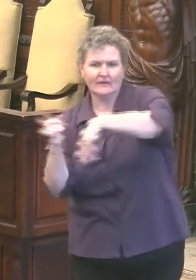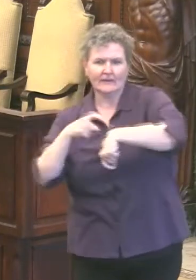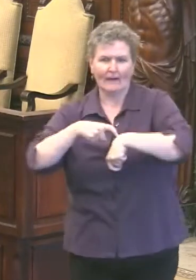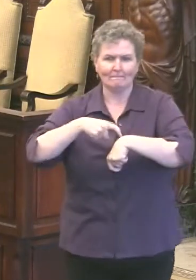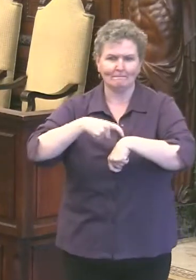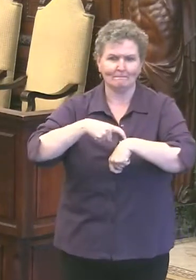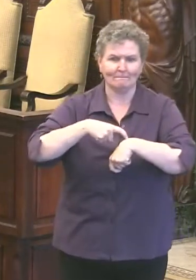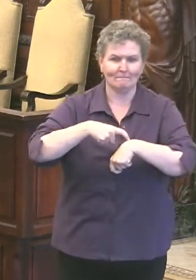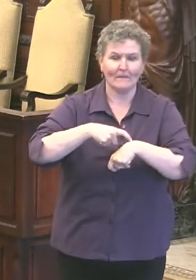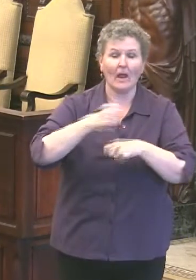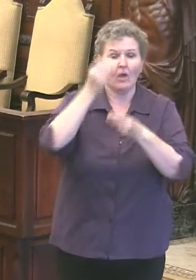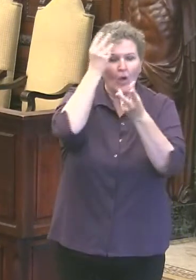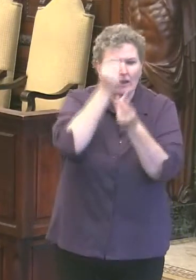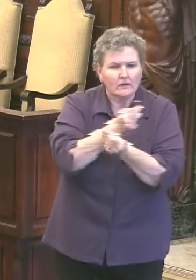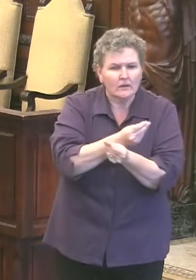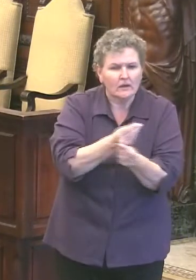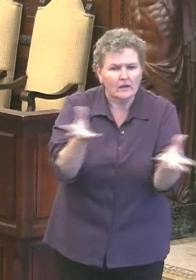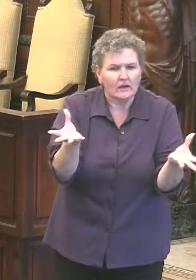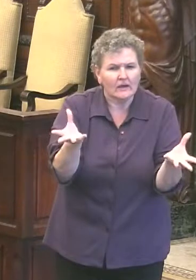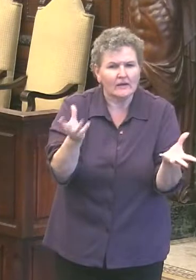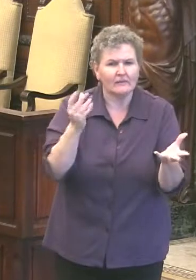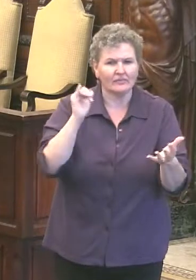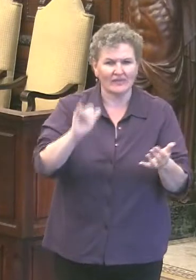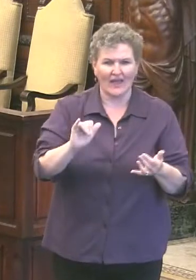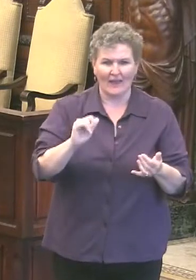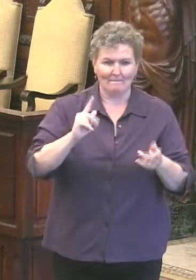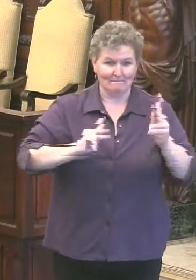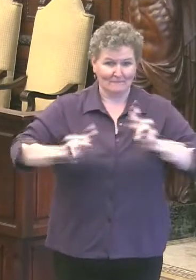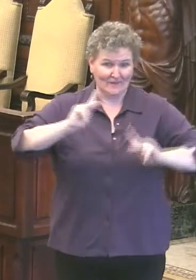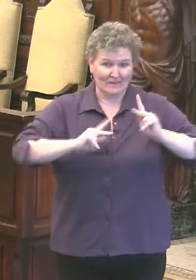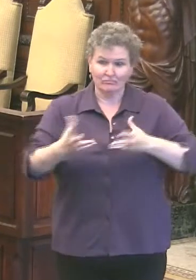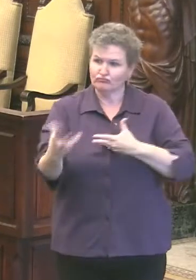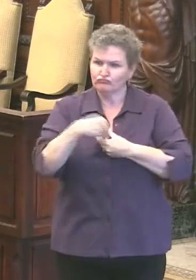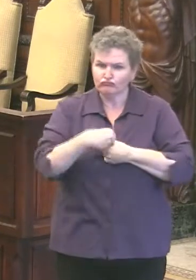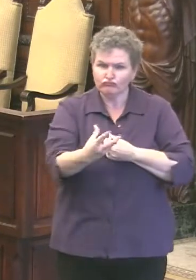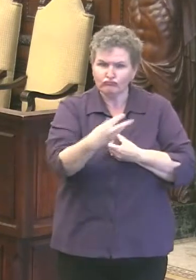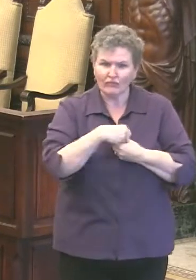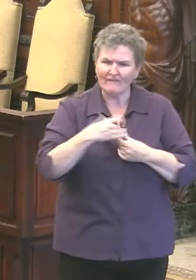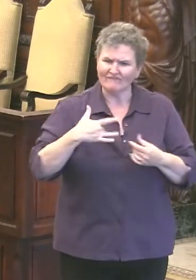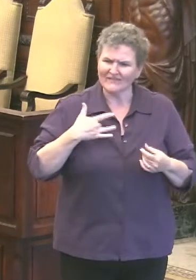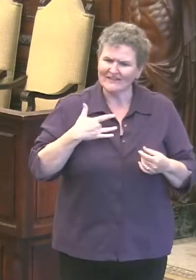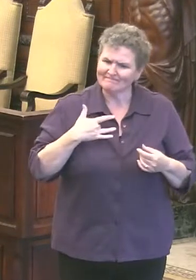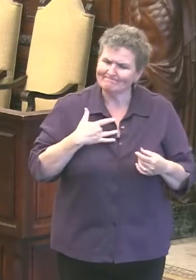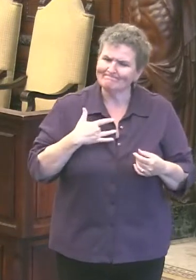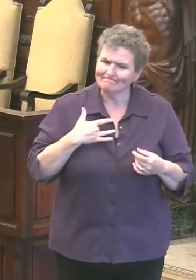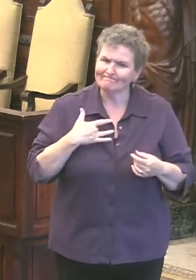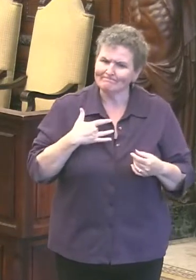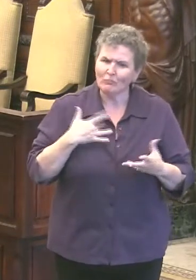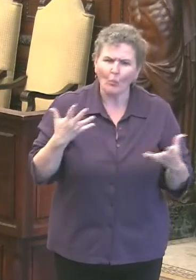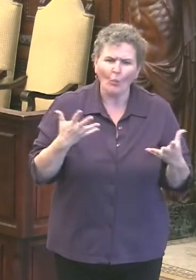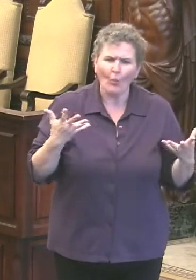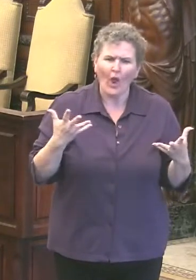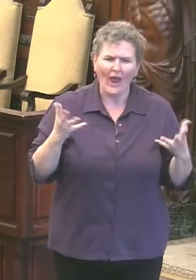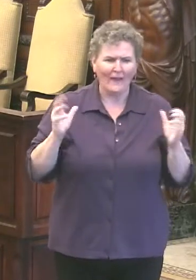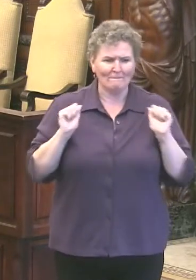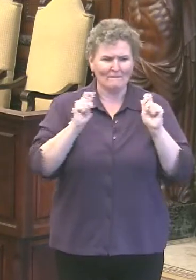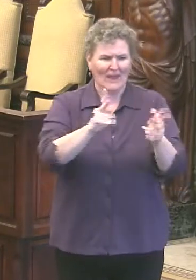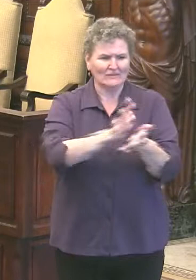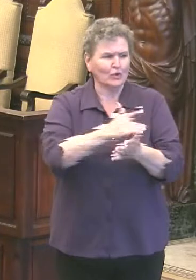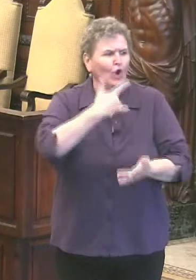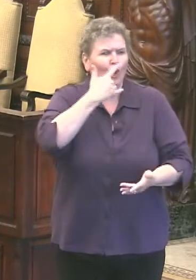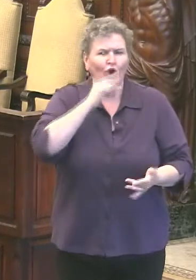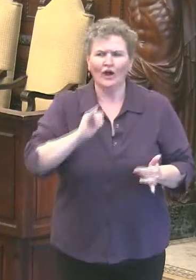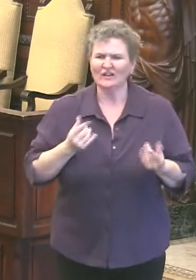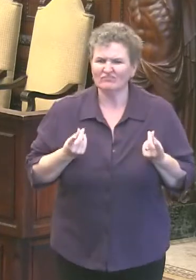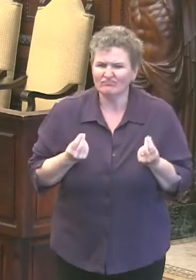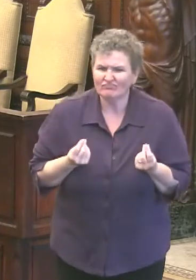to share their thoughts and feelings about what a return to school might look like. This morning, we kicked off, as